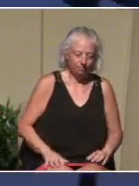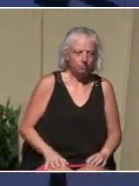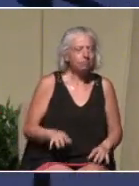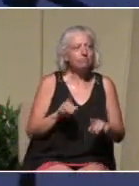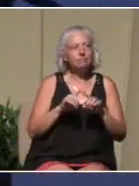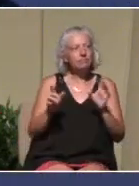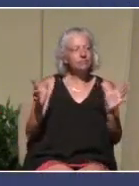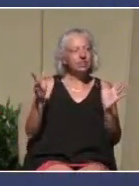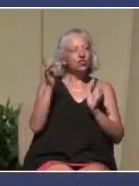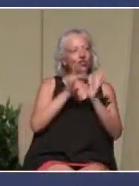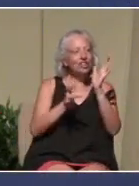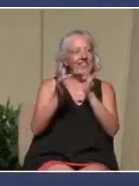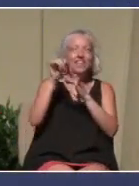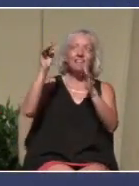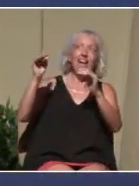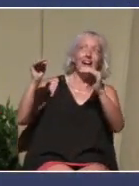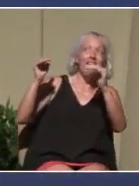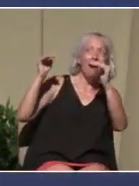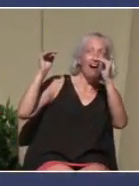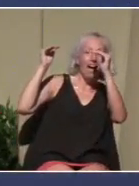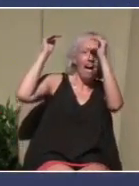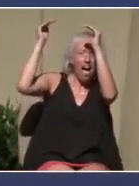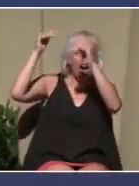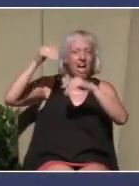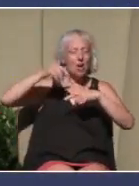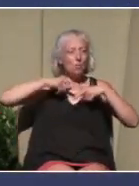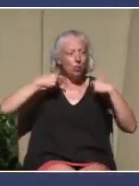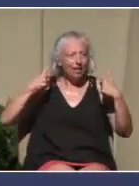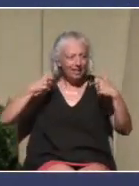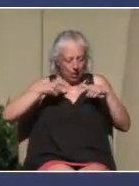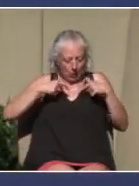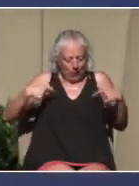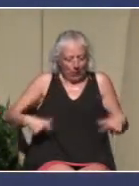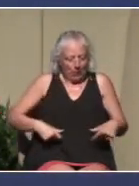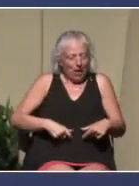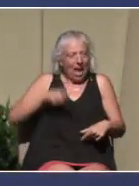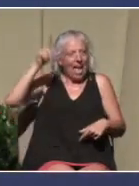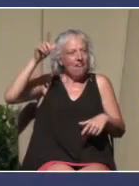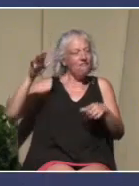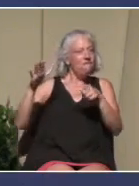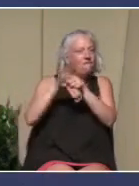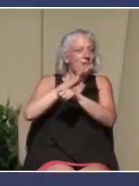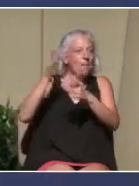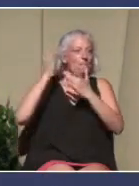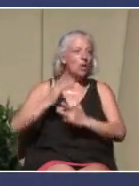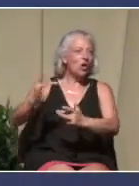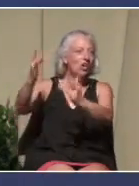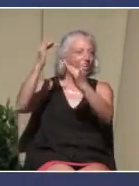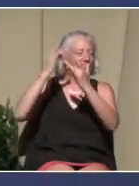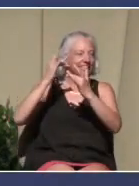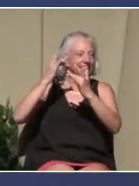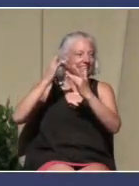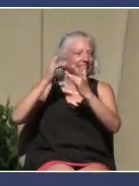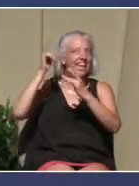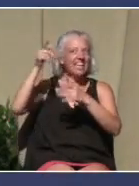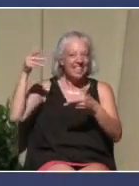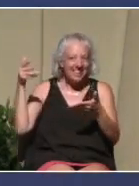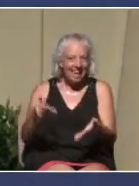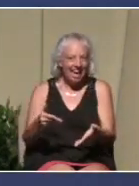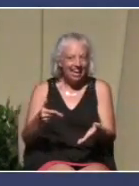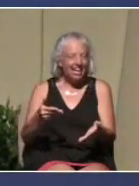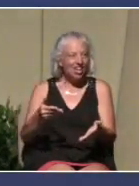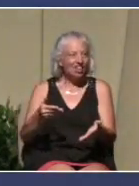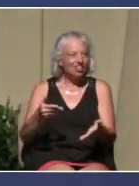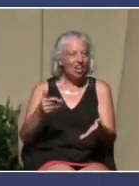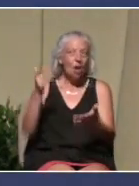this high priest, this God who is so full of mercy, he's there for you. All of that mercy,